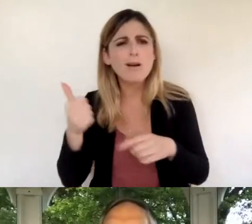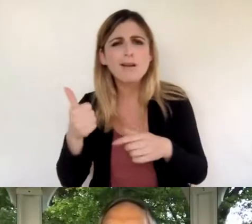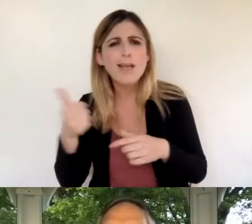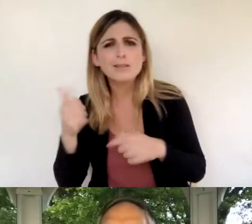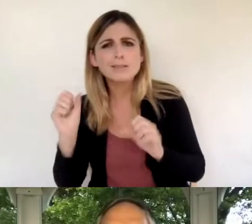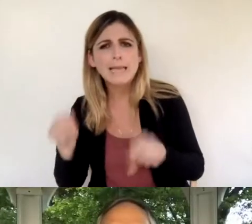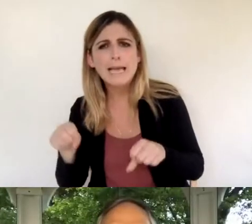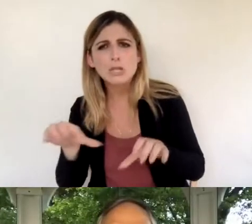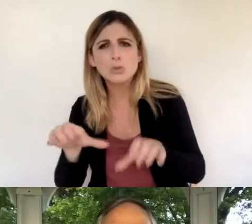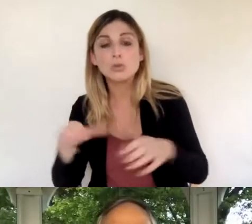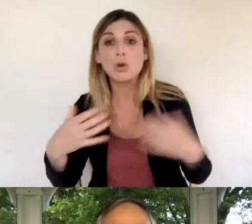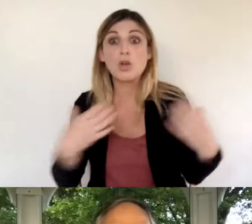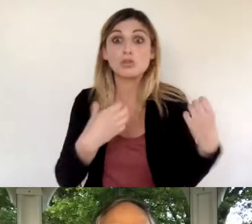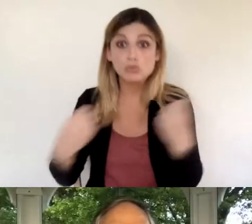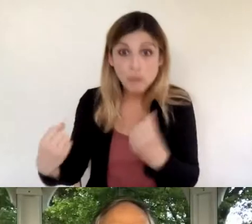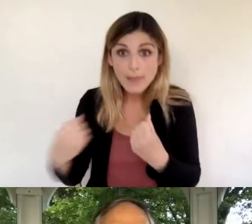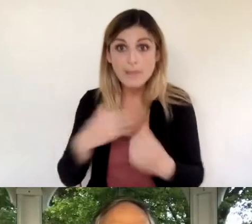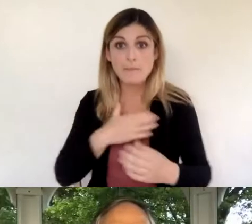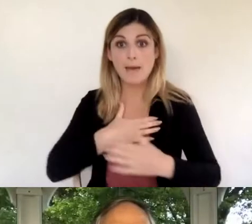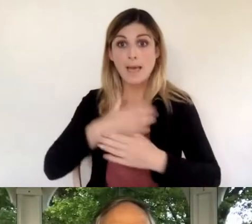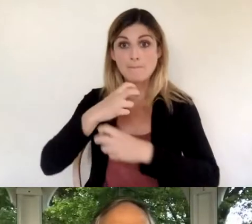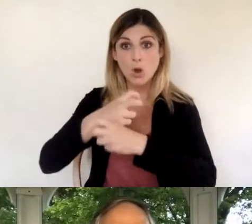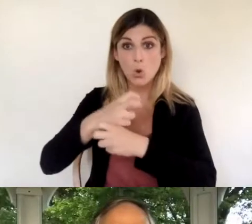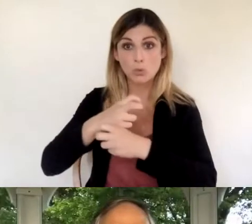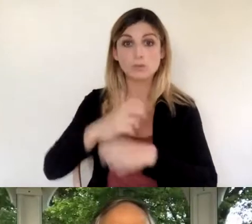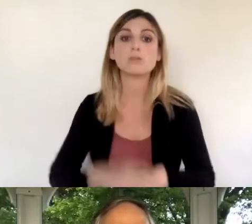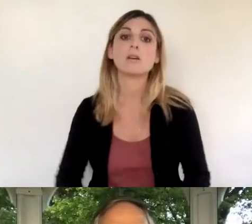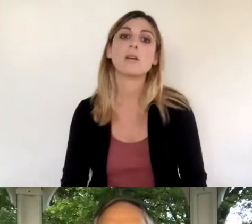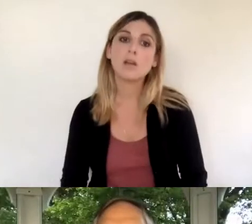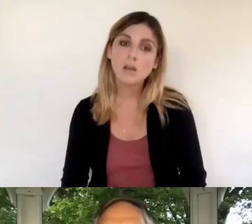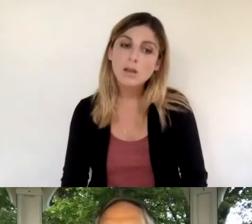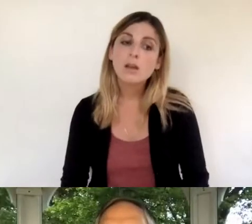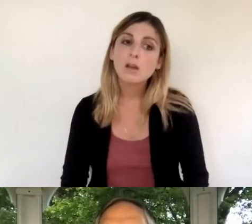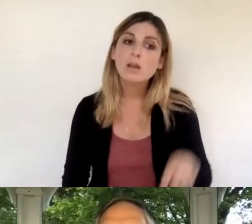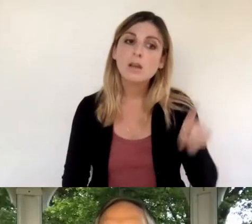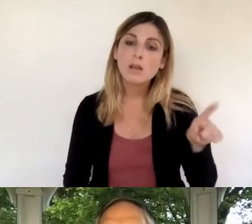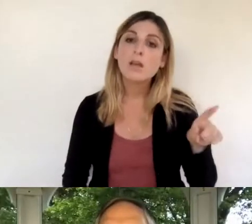to strengthen bones versus So